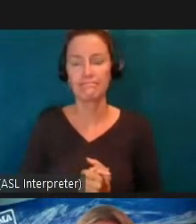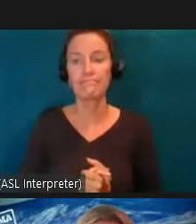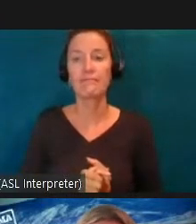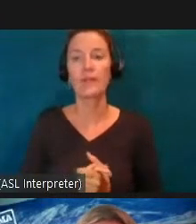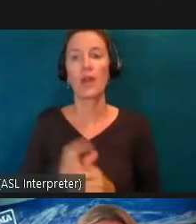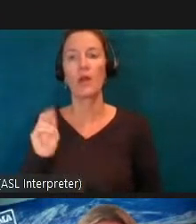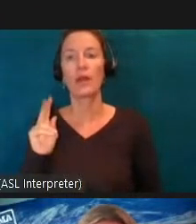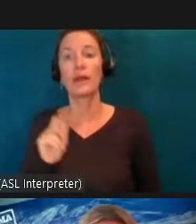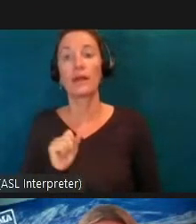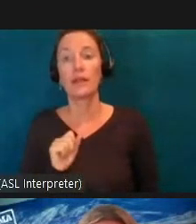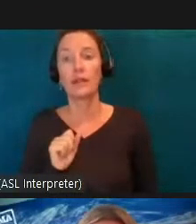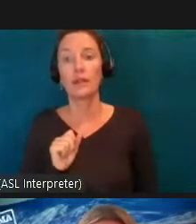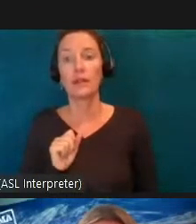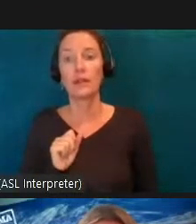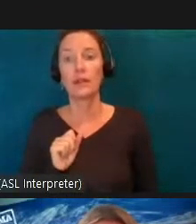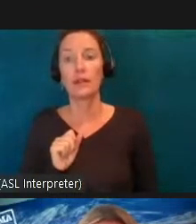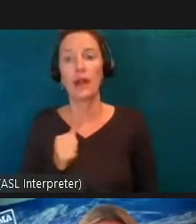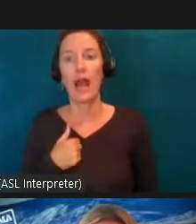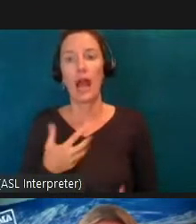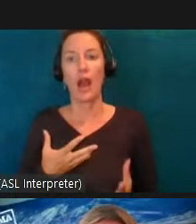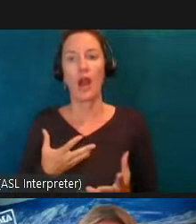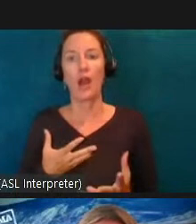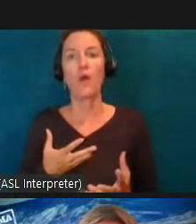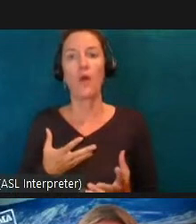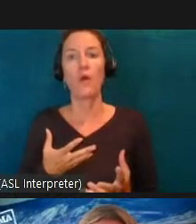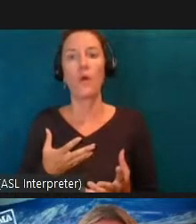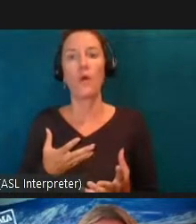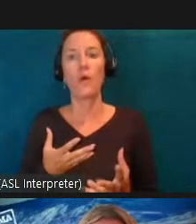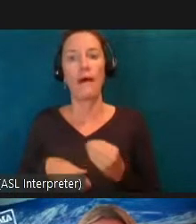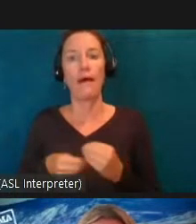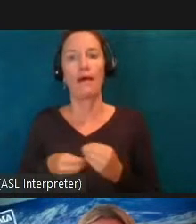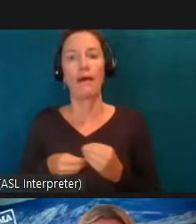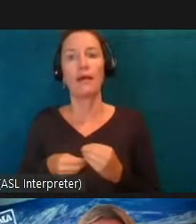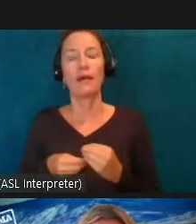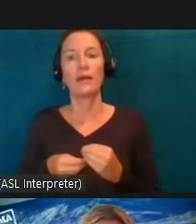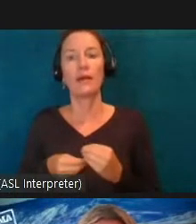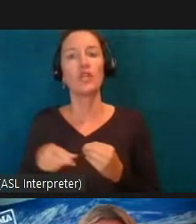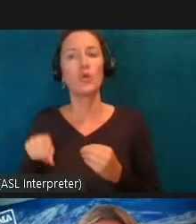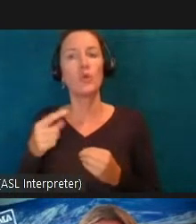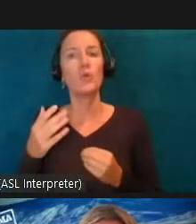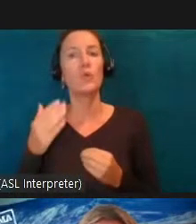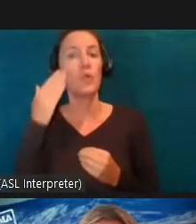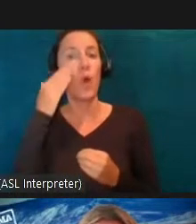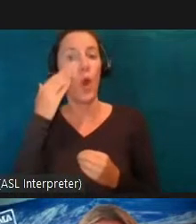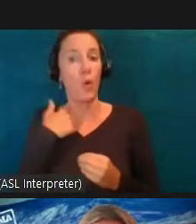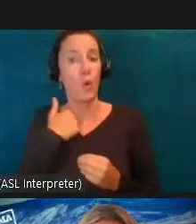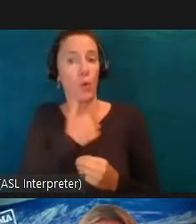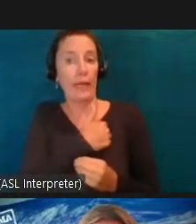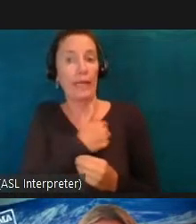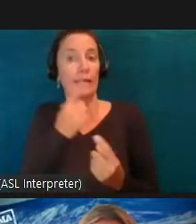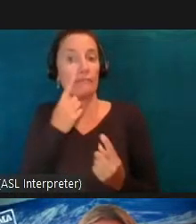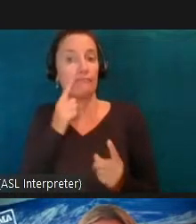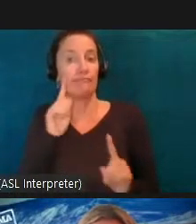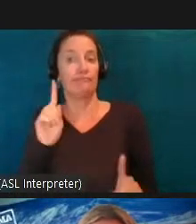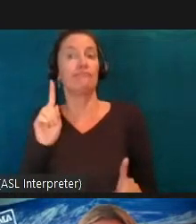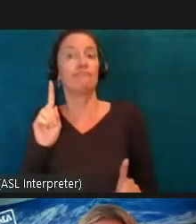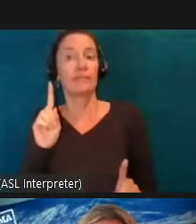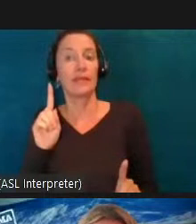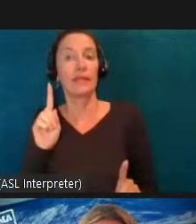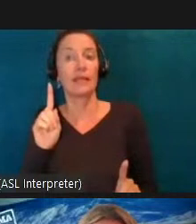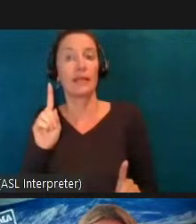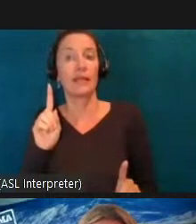Okay. Well, I'll just mention that I think you probably know that we were successful in getting the National